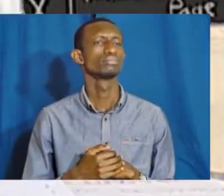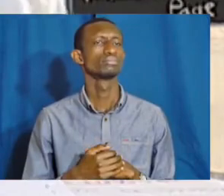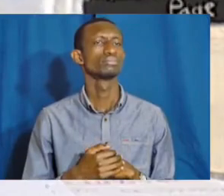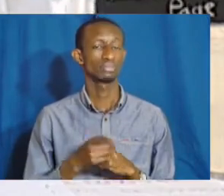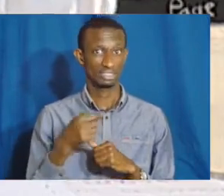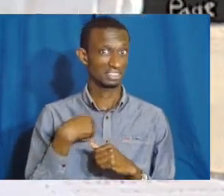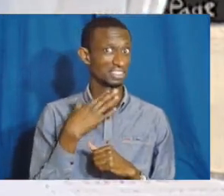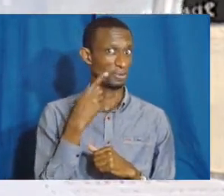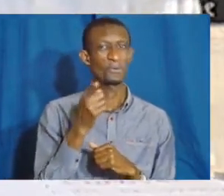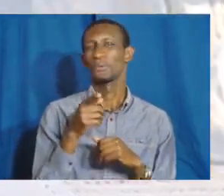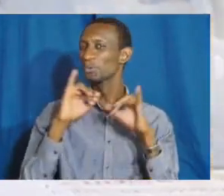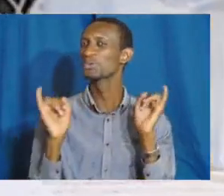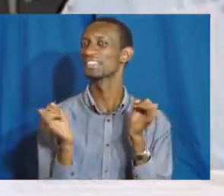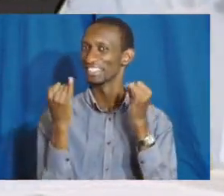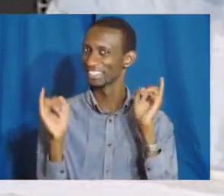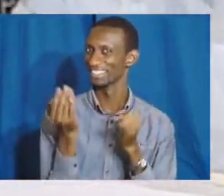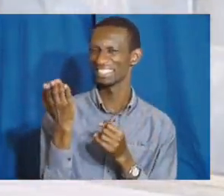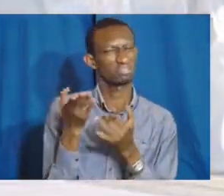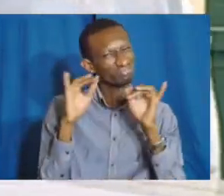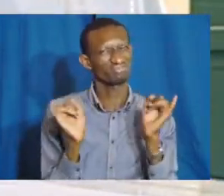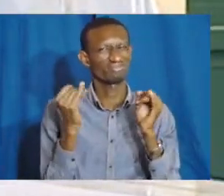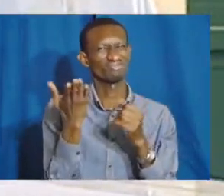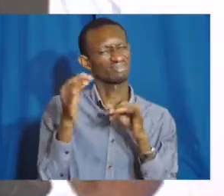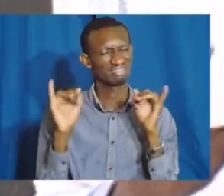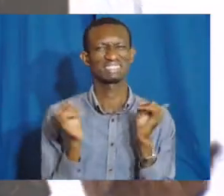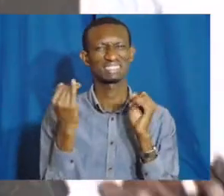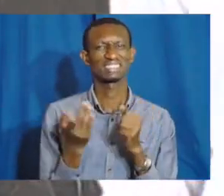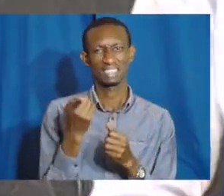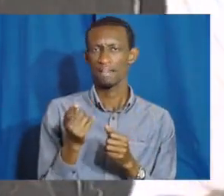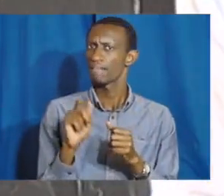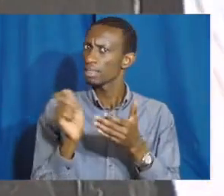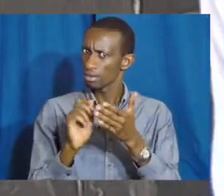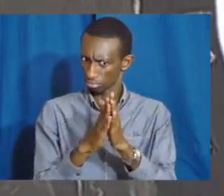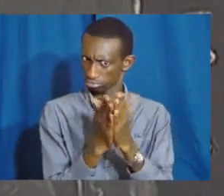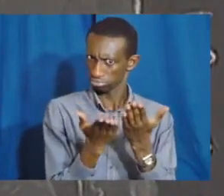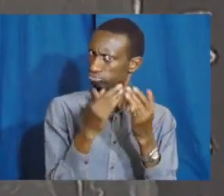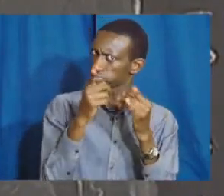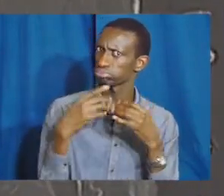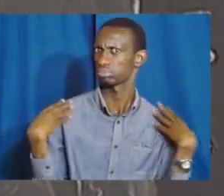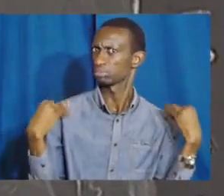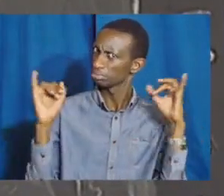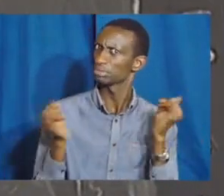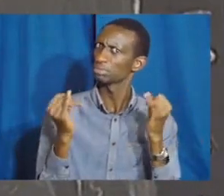I want you to try it. Just to try it. Have your book and you try it.